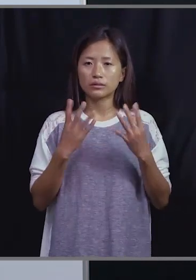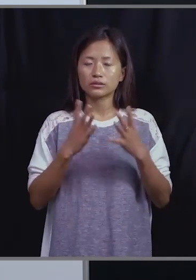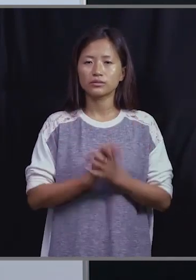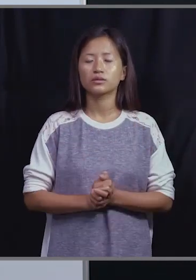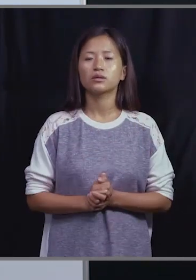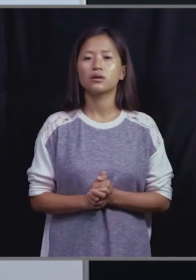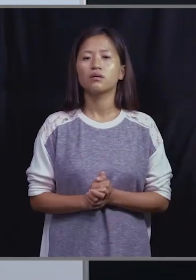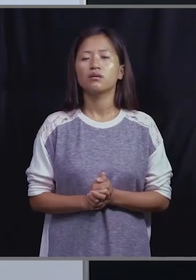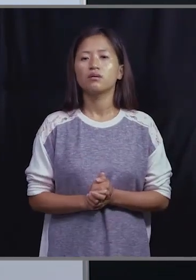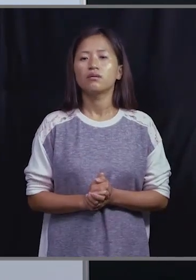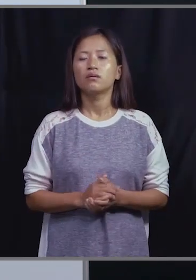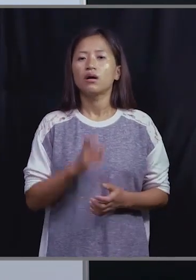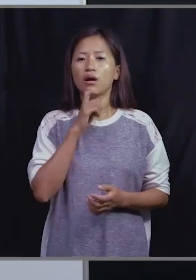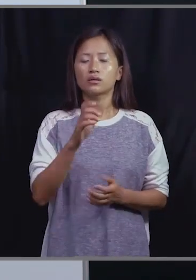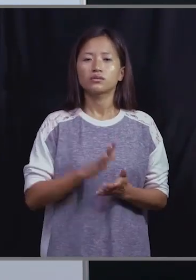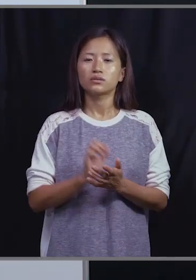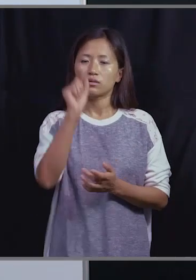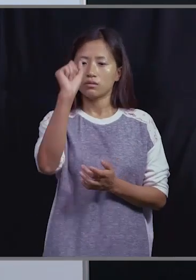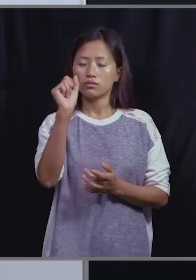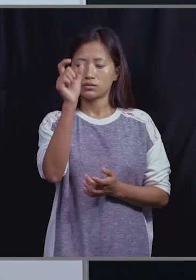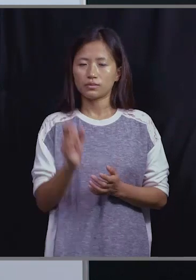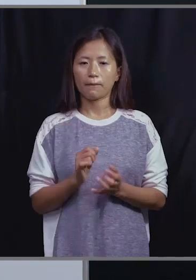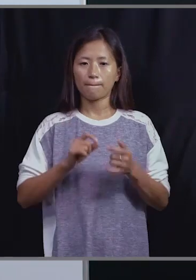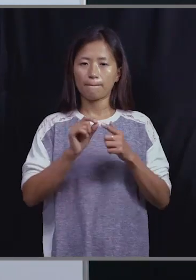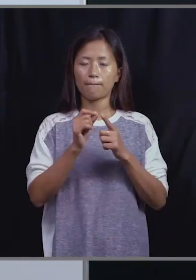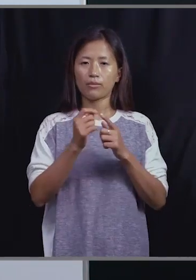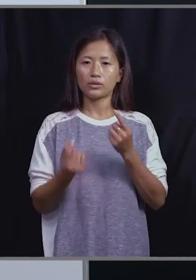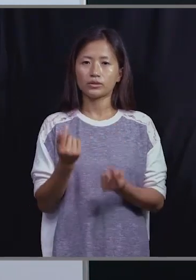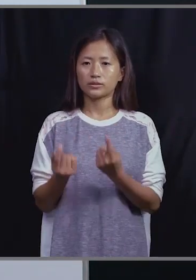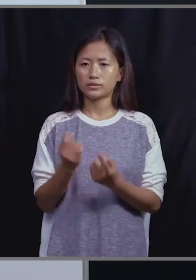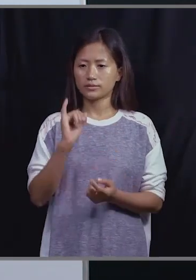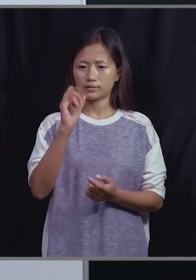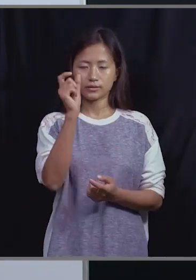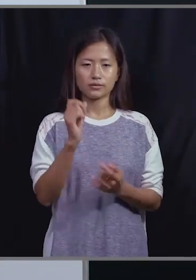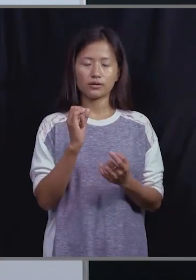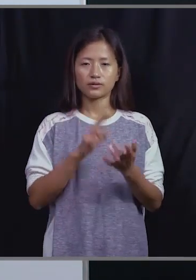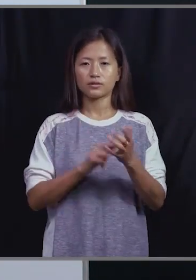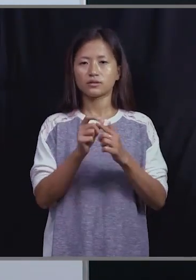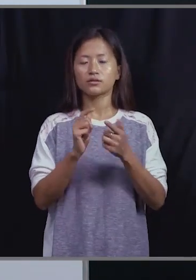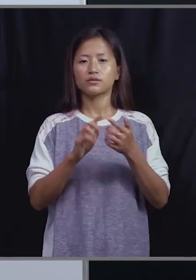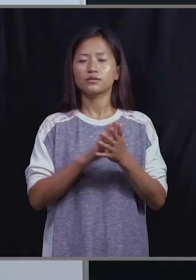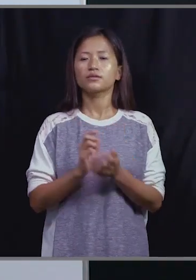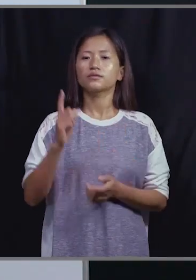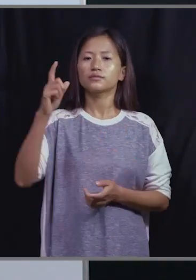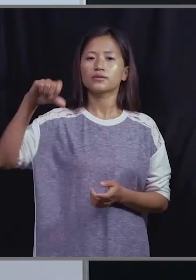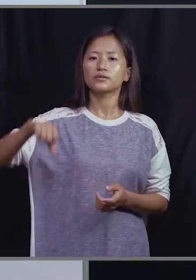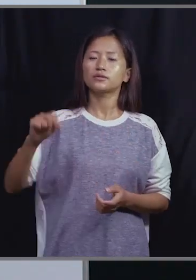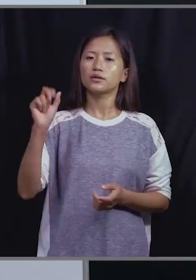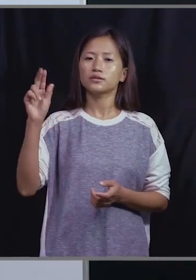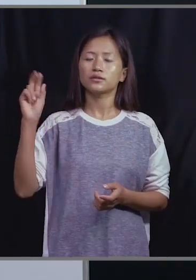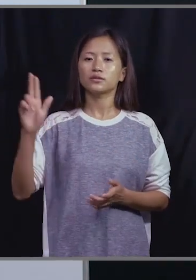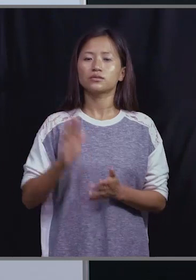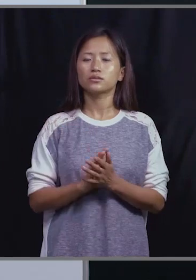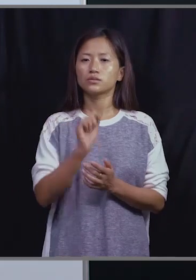started to ask for their own political independence. That is, it started in 1988 to